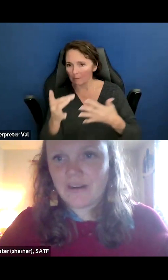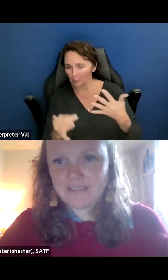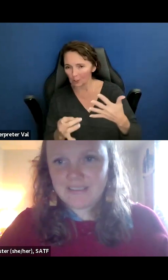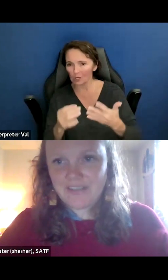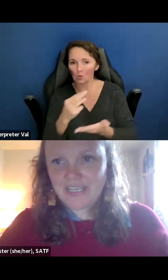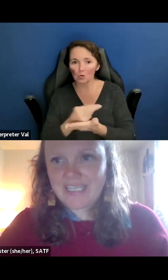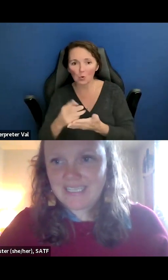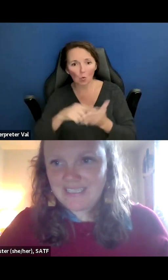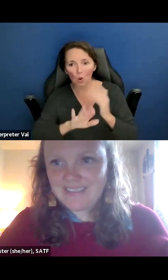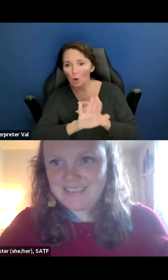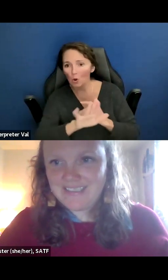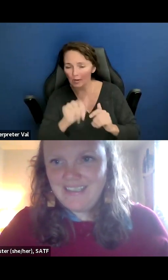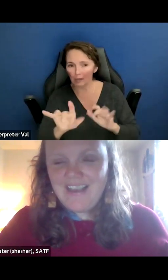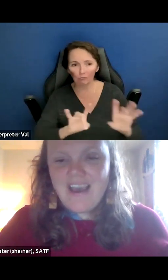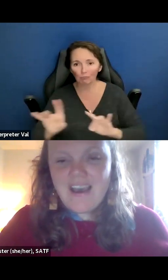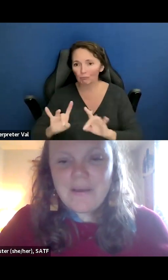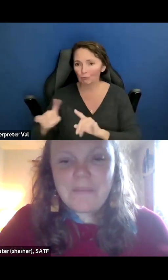anyone regardless of their identities.